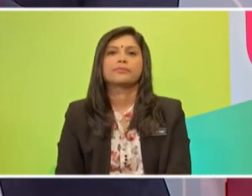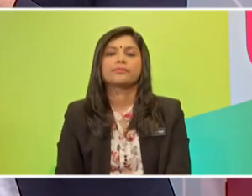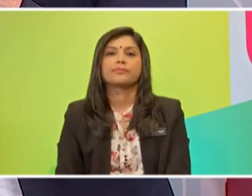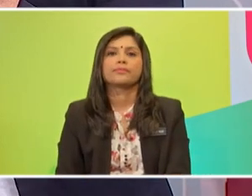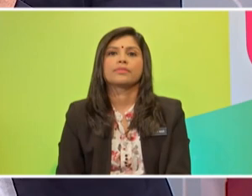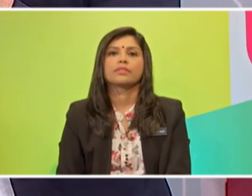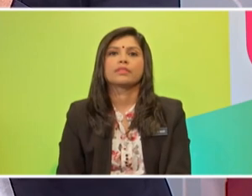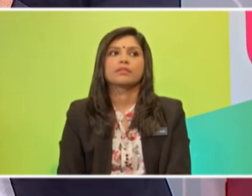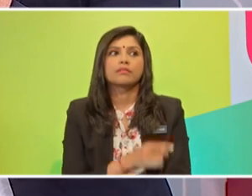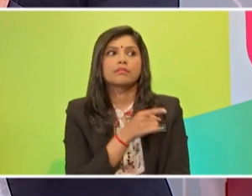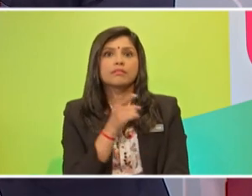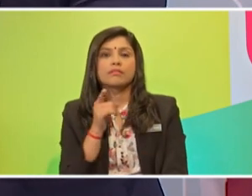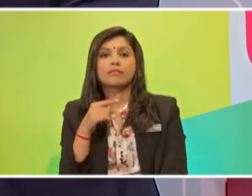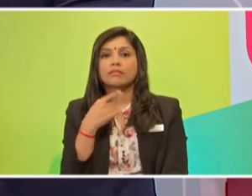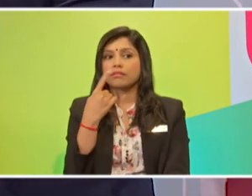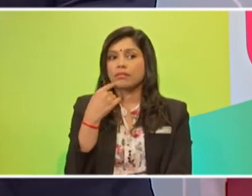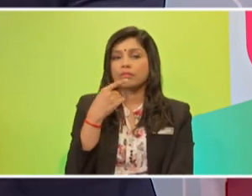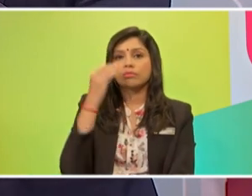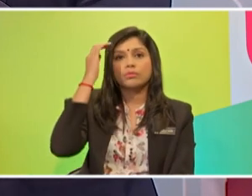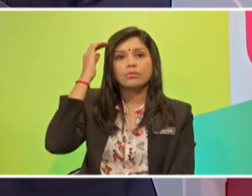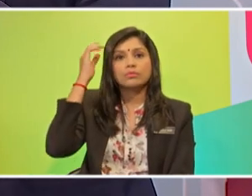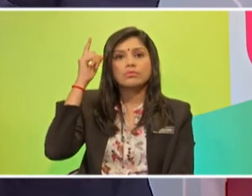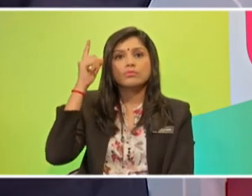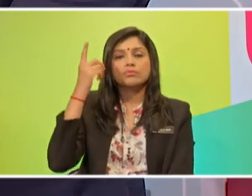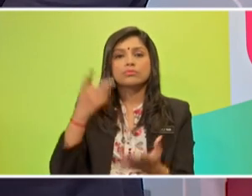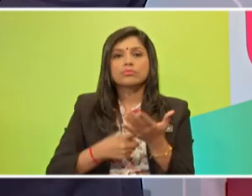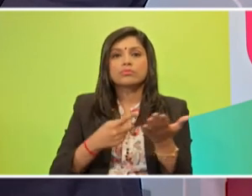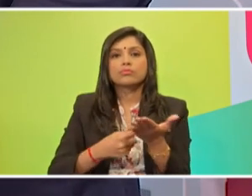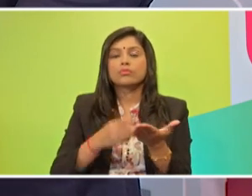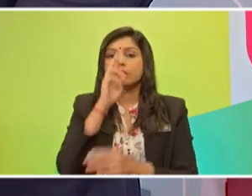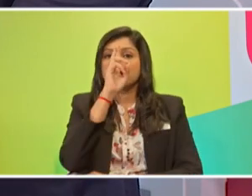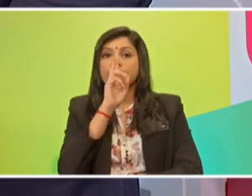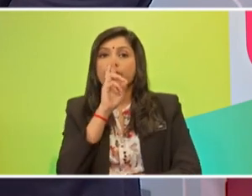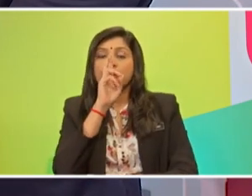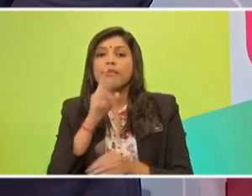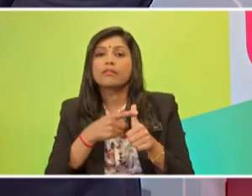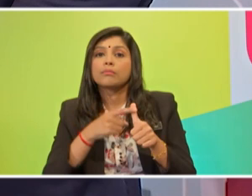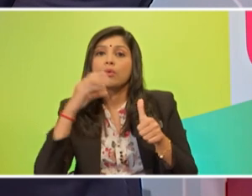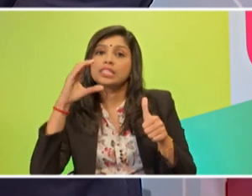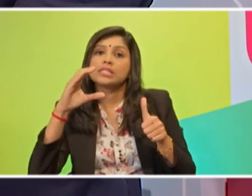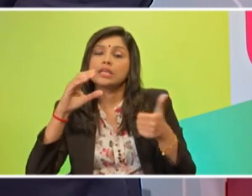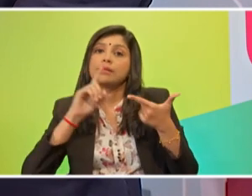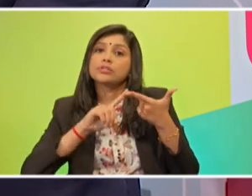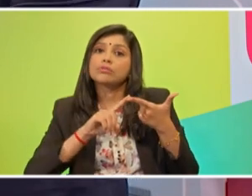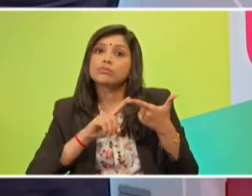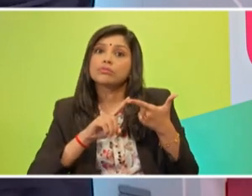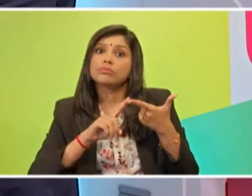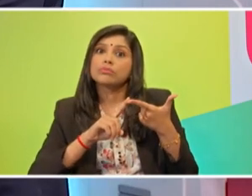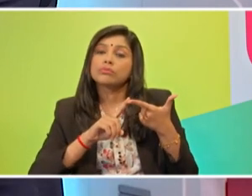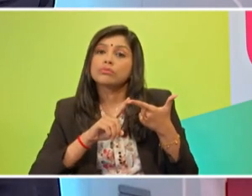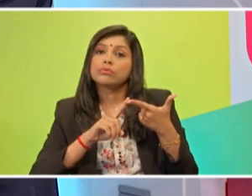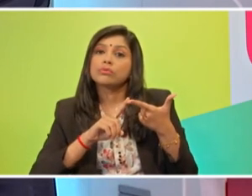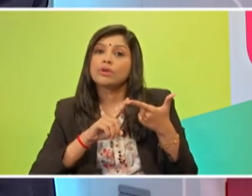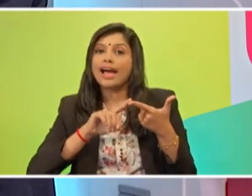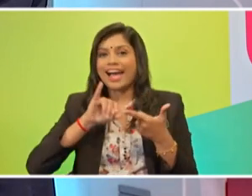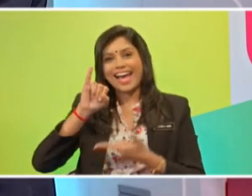Can anyone at home guess what's the next letter in red? How about